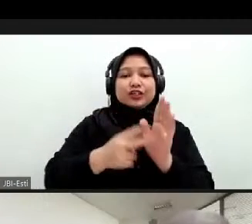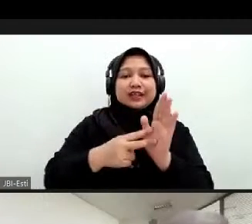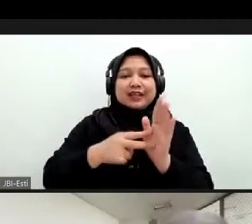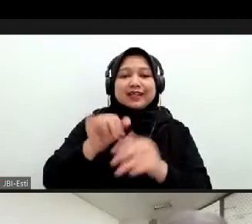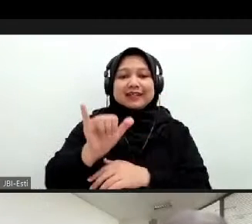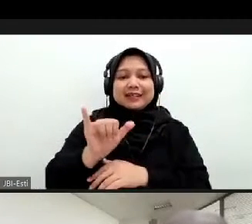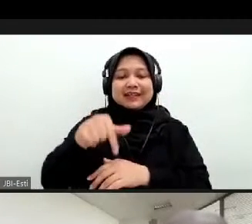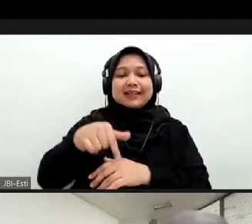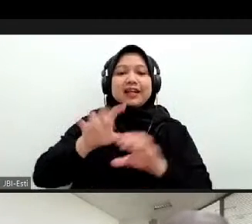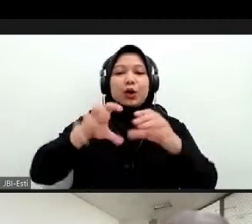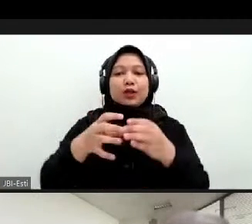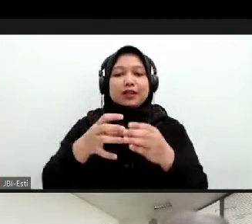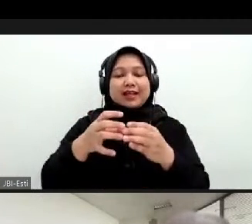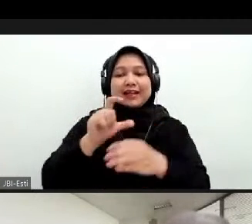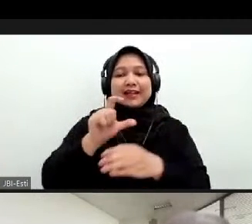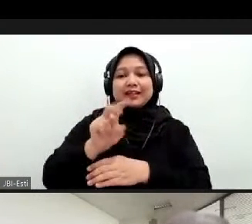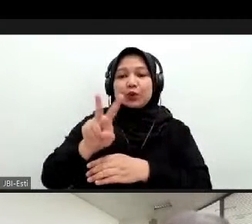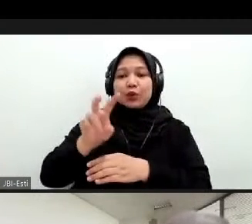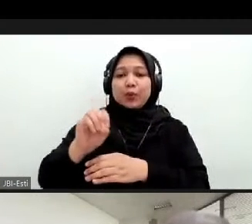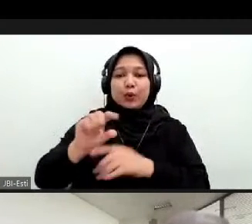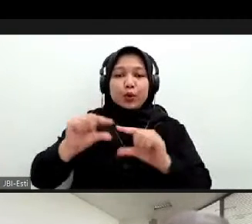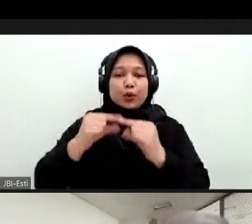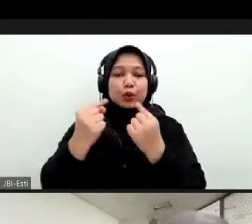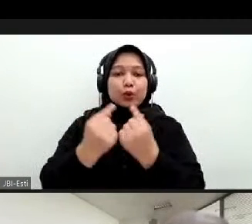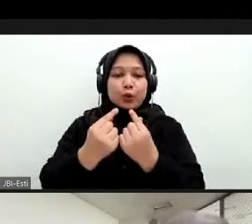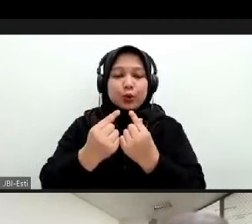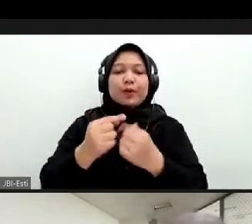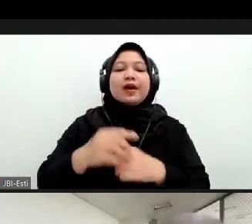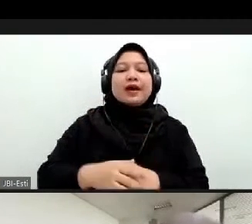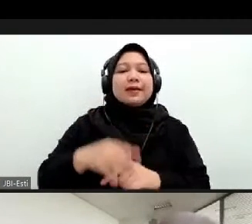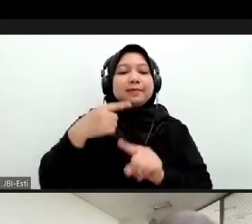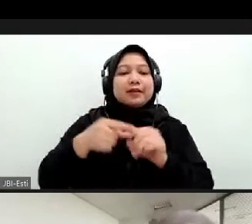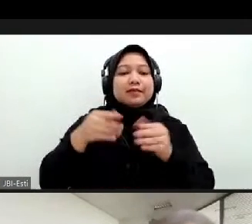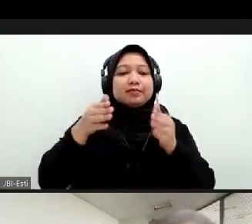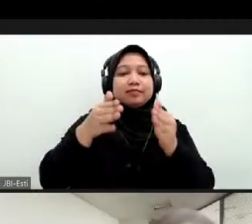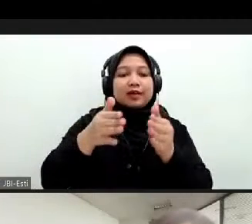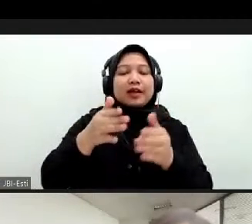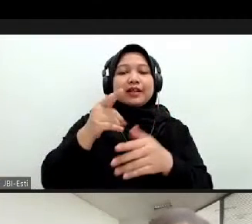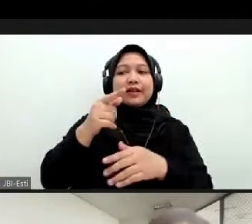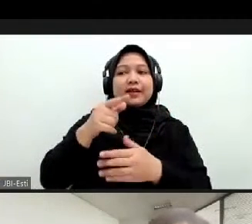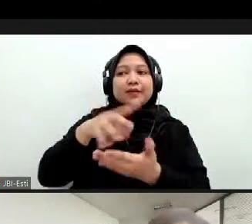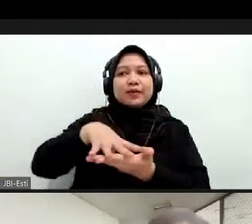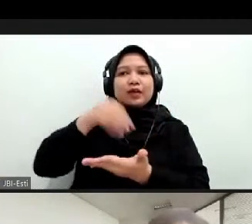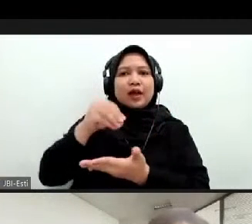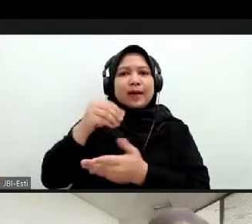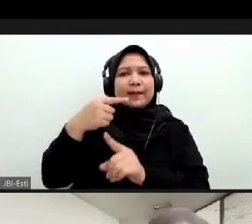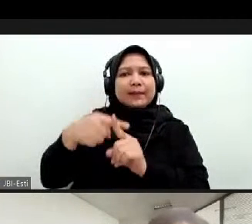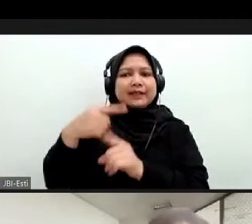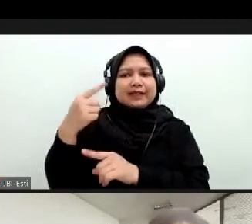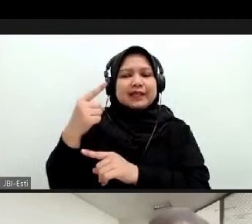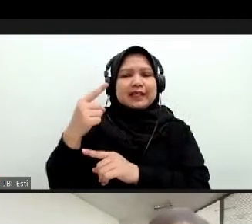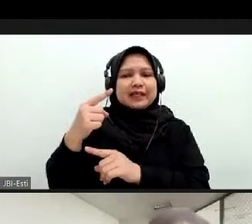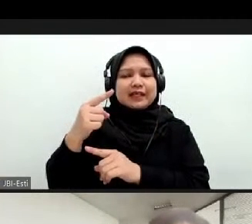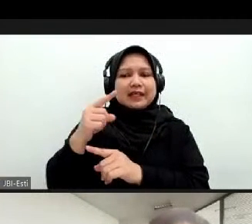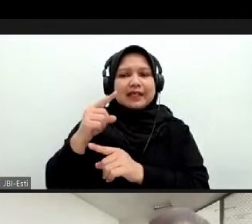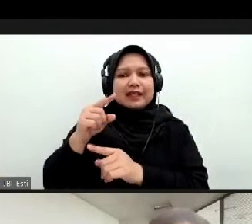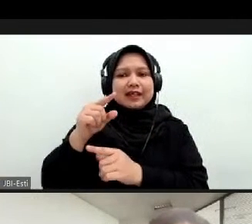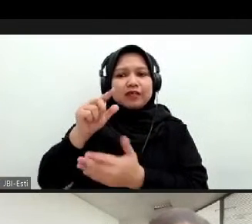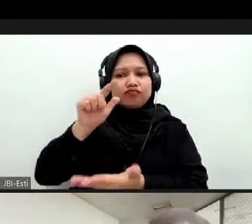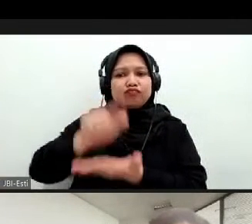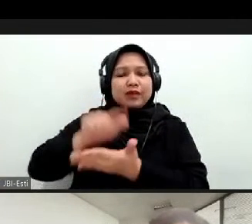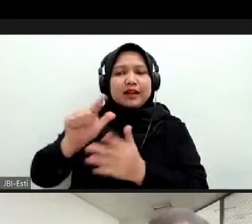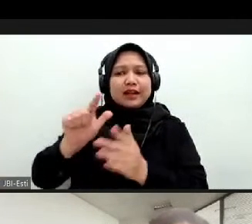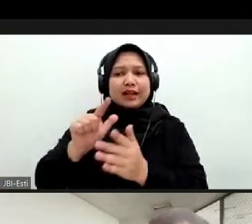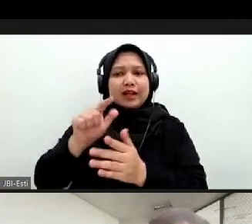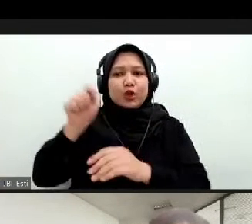of Environmental Governance and Climate Justice at Indonesian Center for Environmental Law. And in today's discussion, I will be acting as a